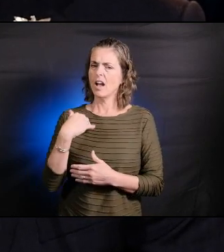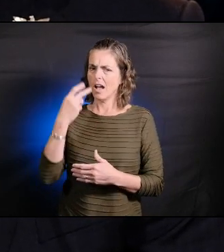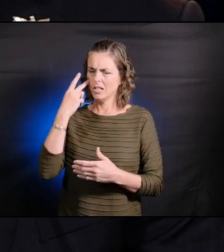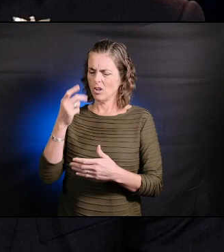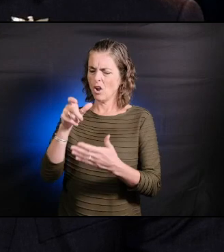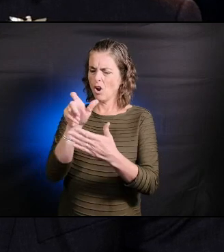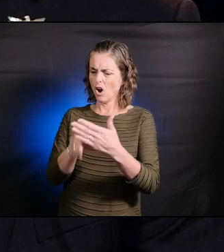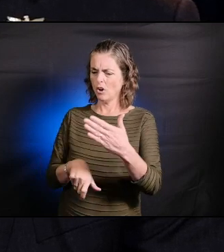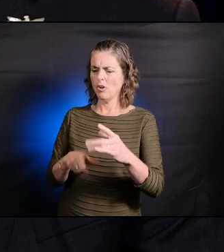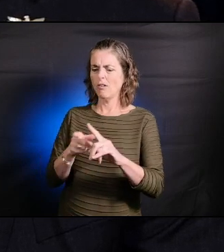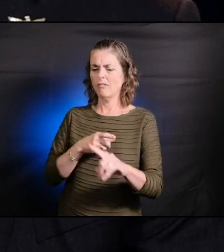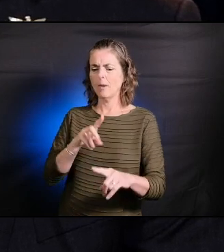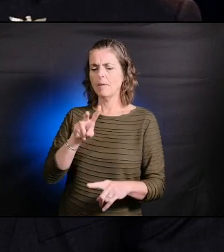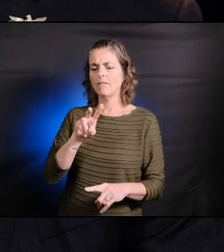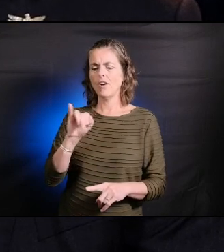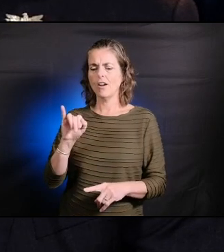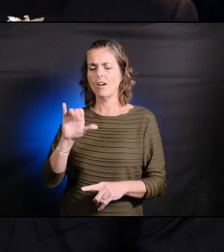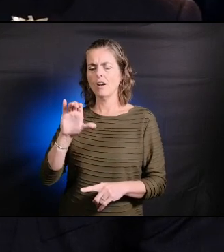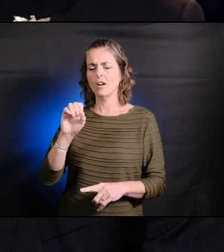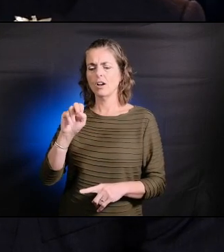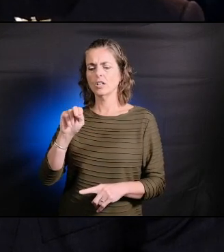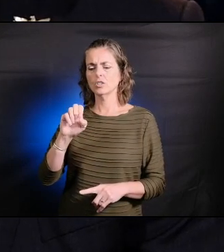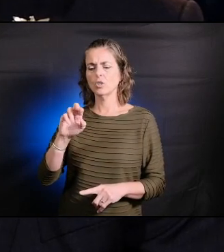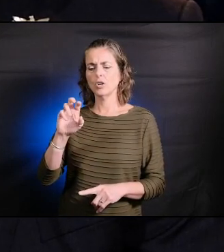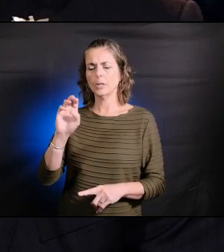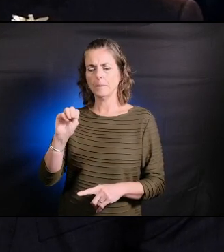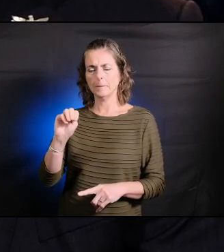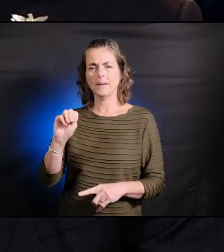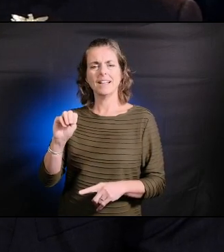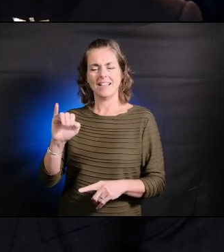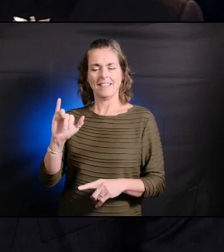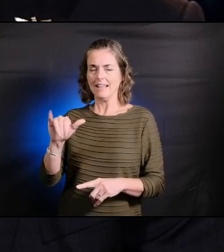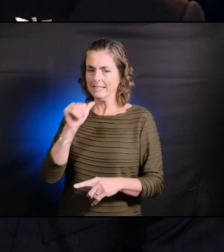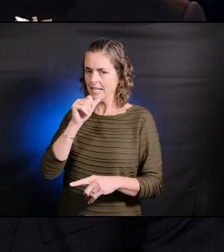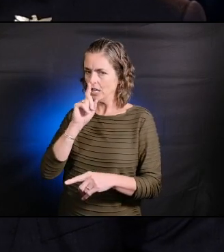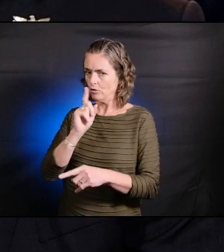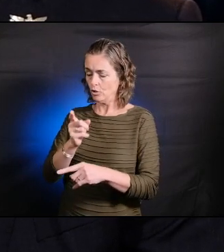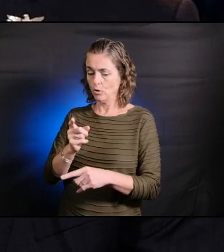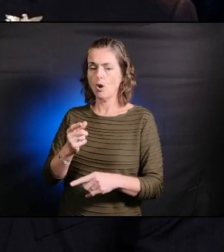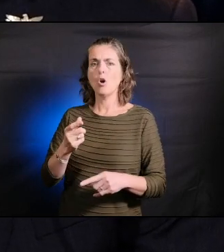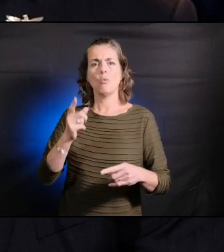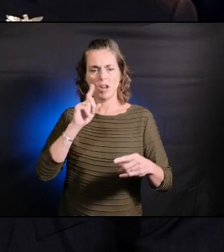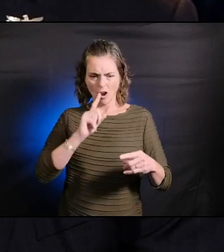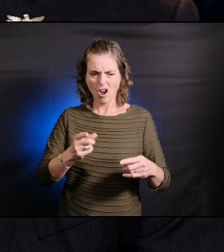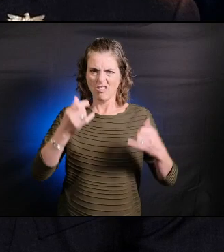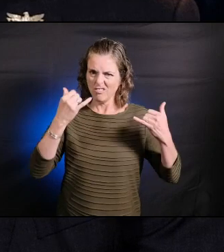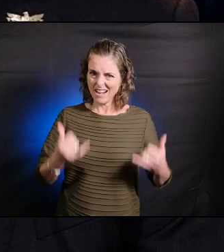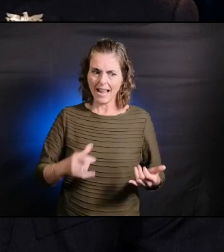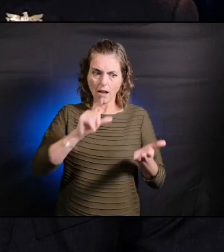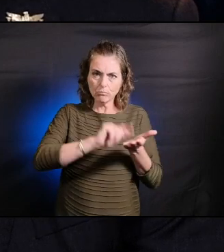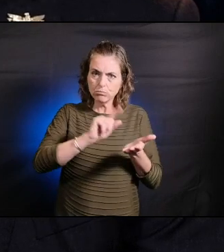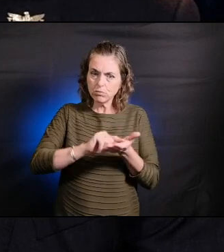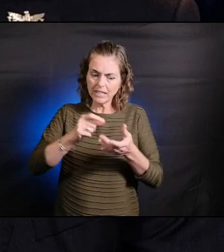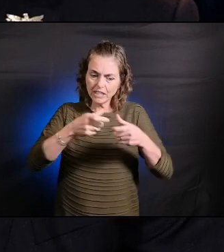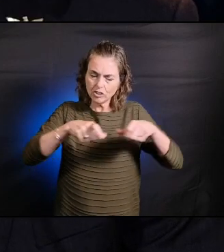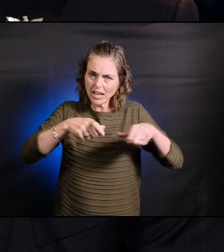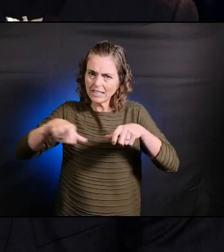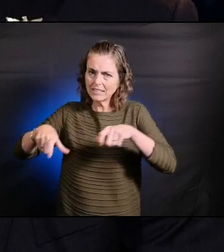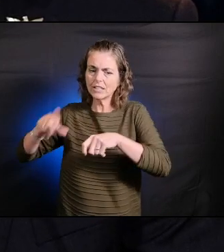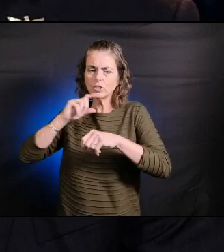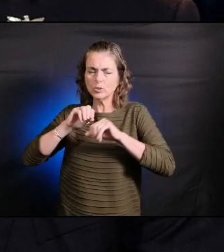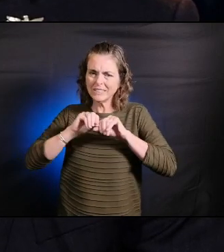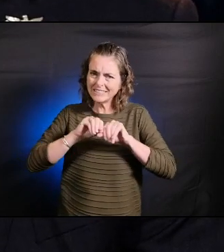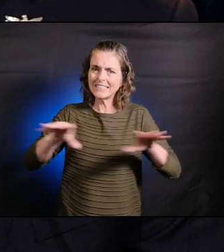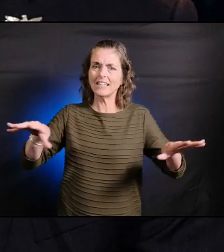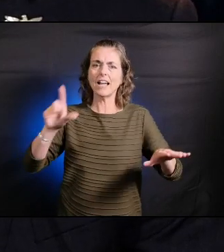from the Virgin Islands Consortium, stimuli checks are being printed as we speak. We are on